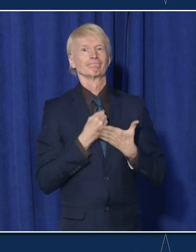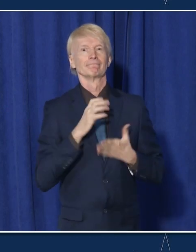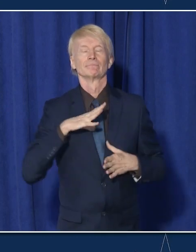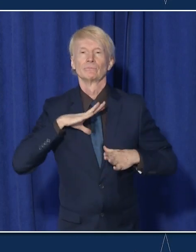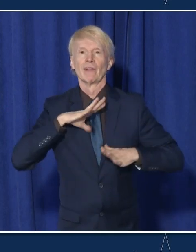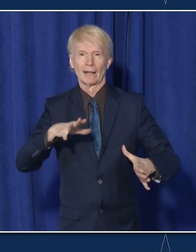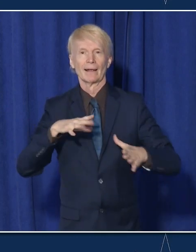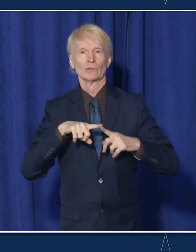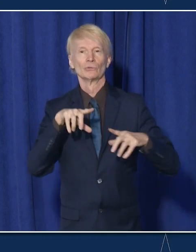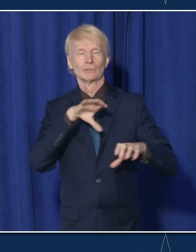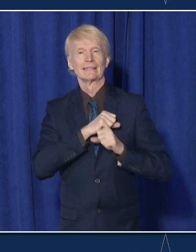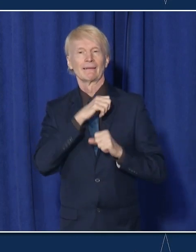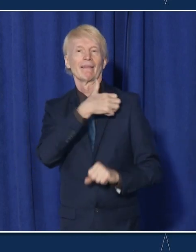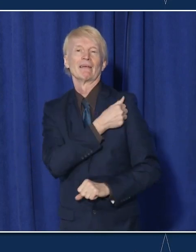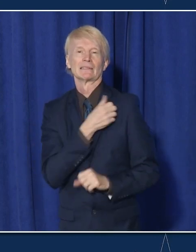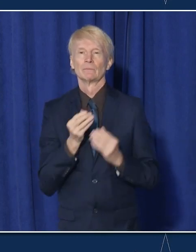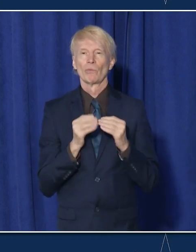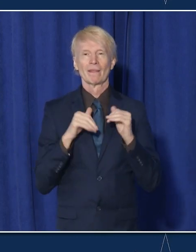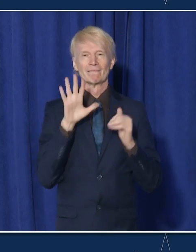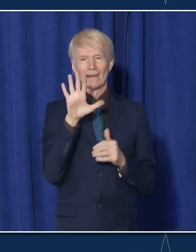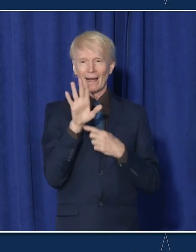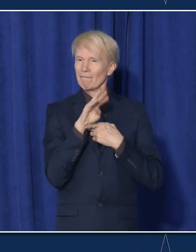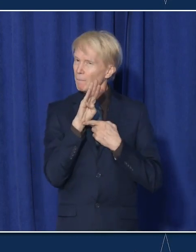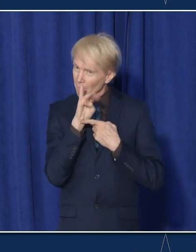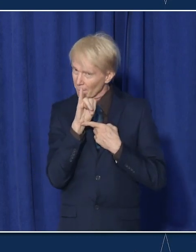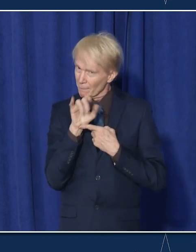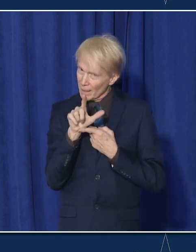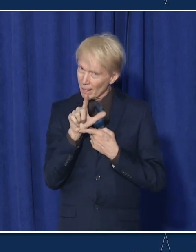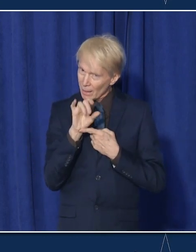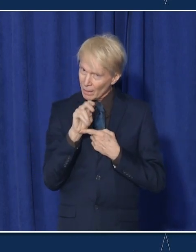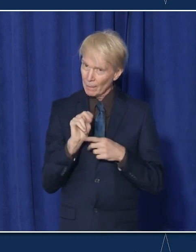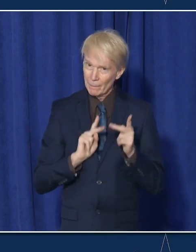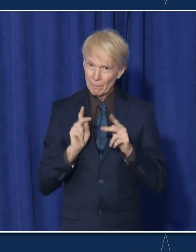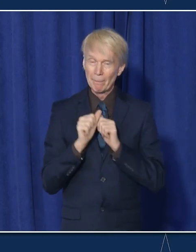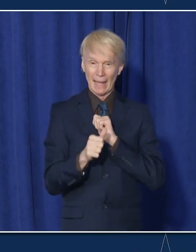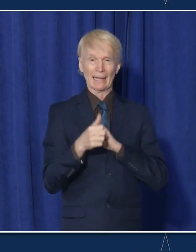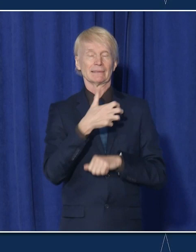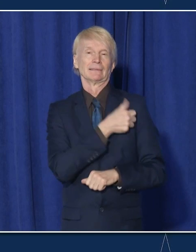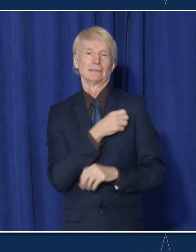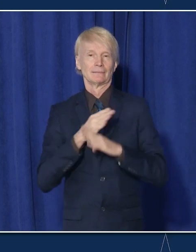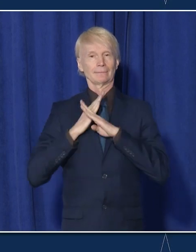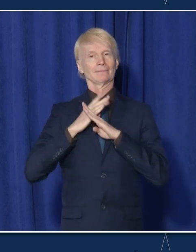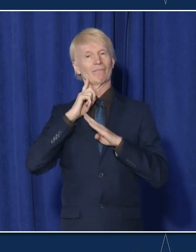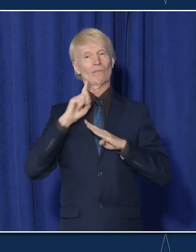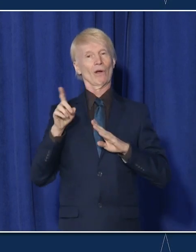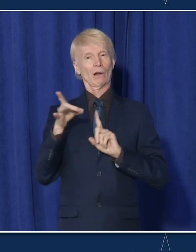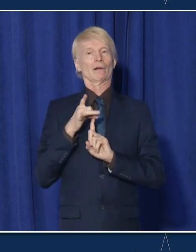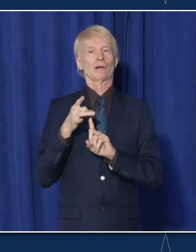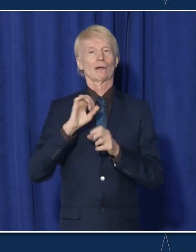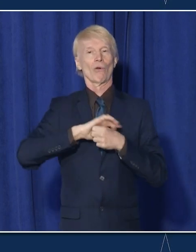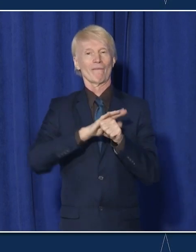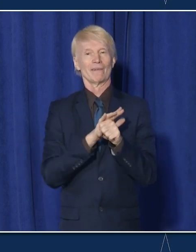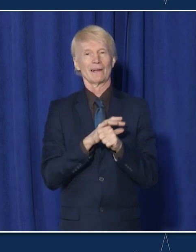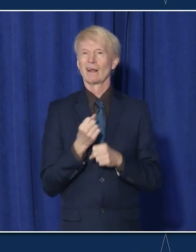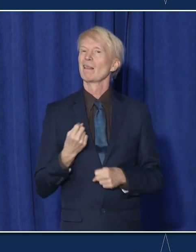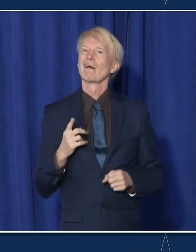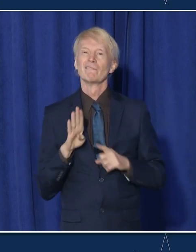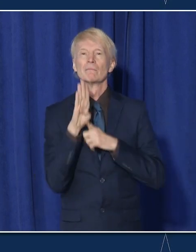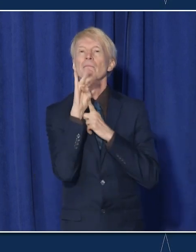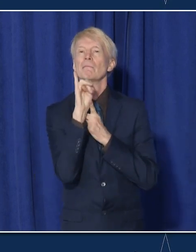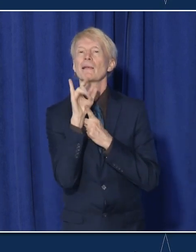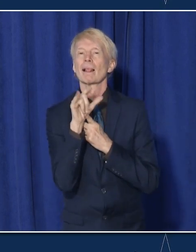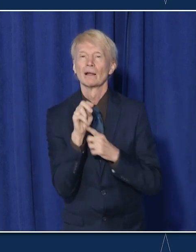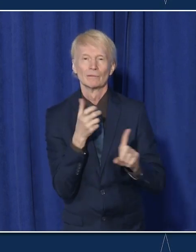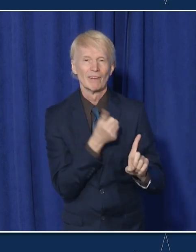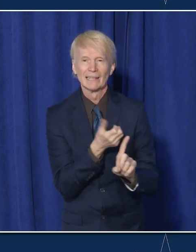more than 5 billion people around the world who are now vaccinated against COVID. More than 11 billion COVID vaccinations have